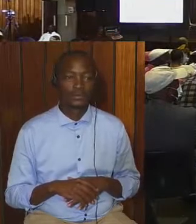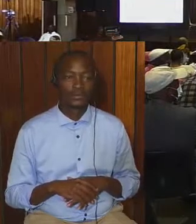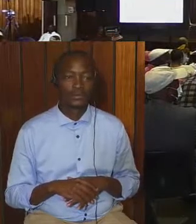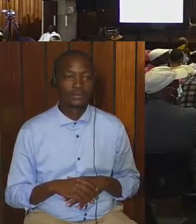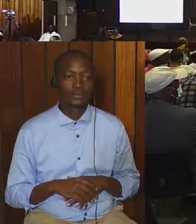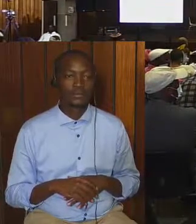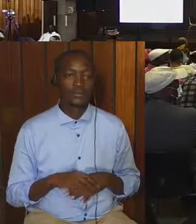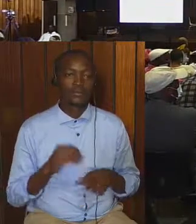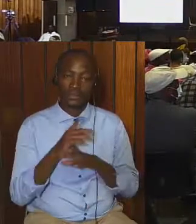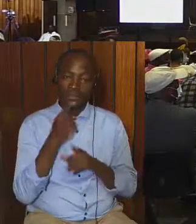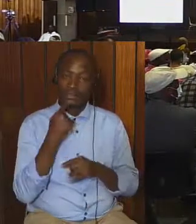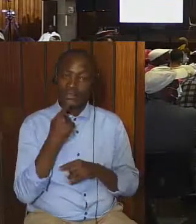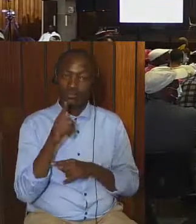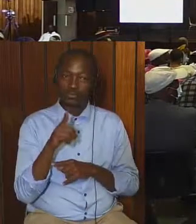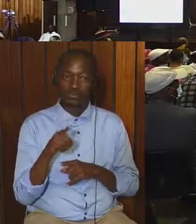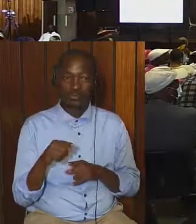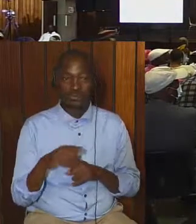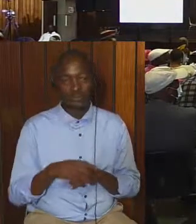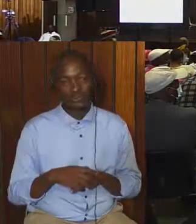Comrade, let me say to you.